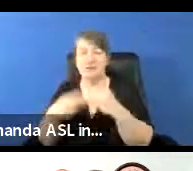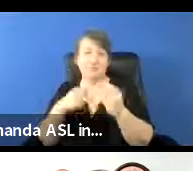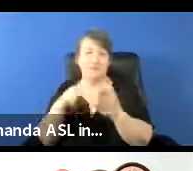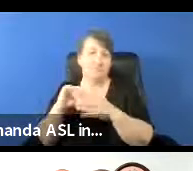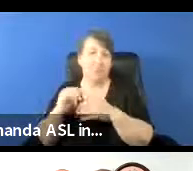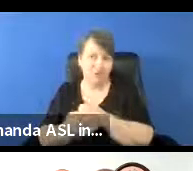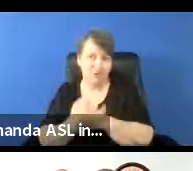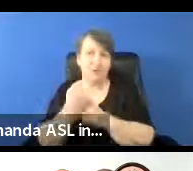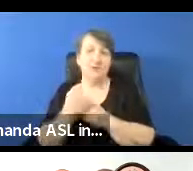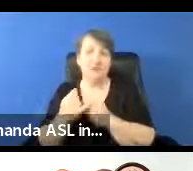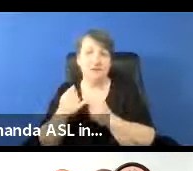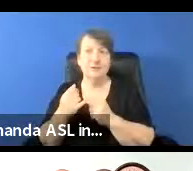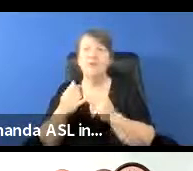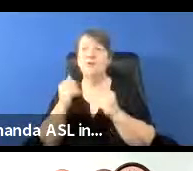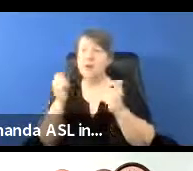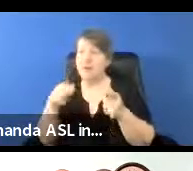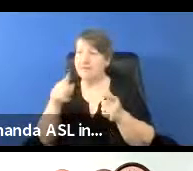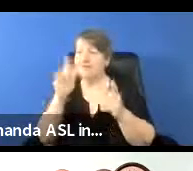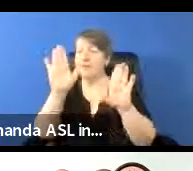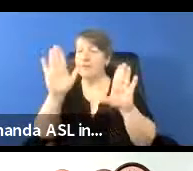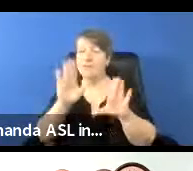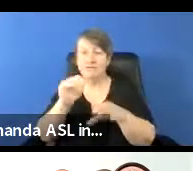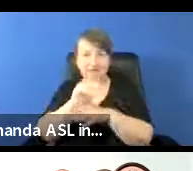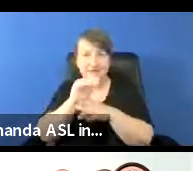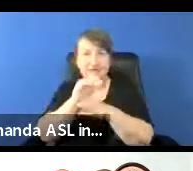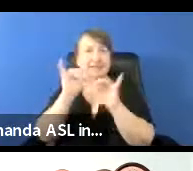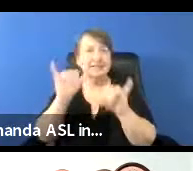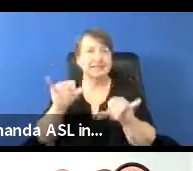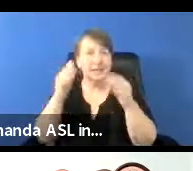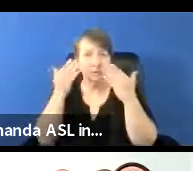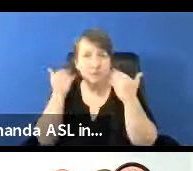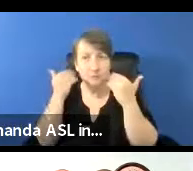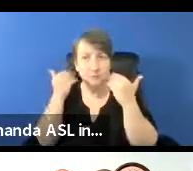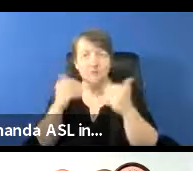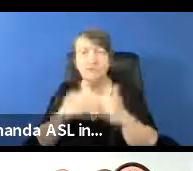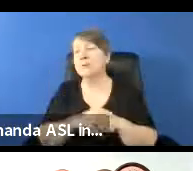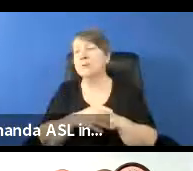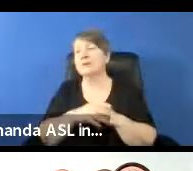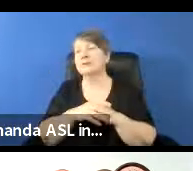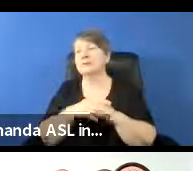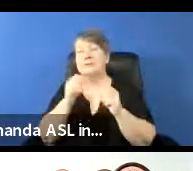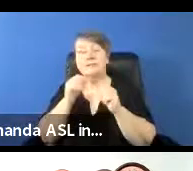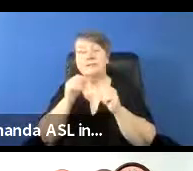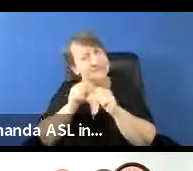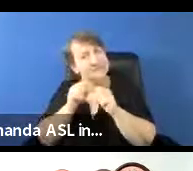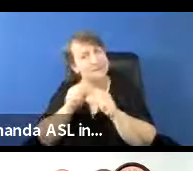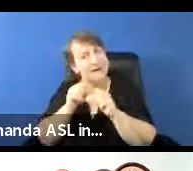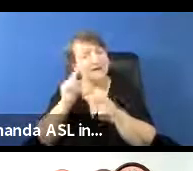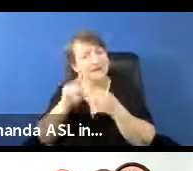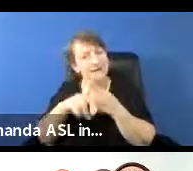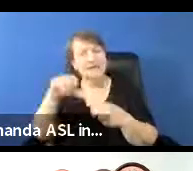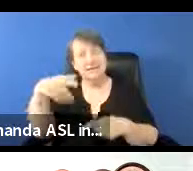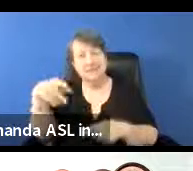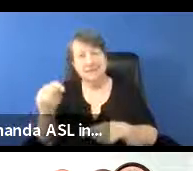project. So you all have a wonderful evening. Stay cool. Keep on keeping on until September.